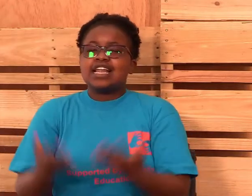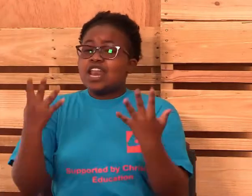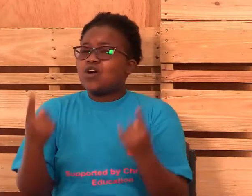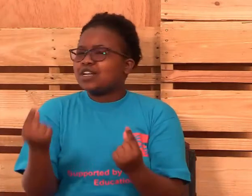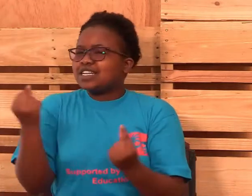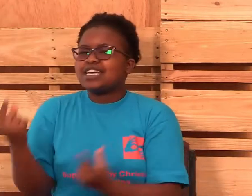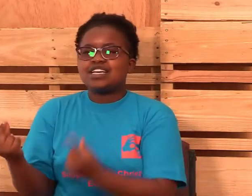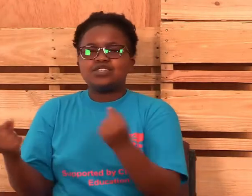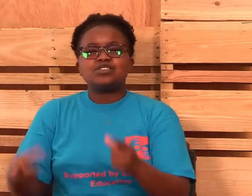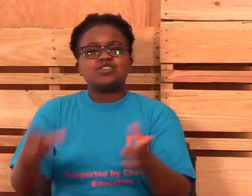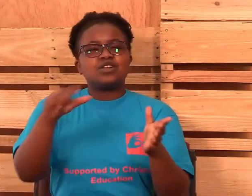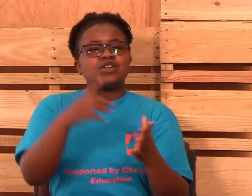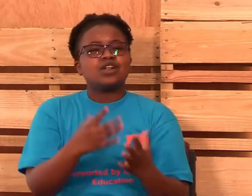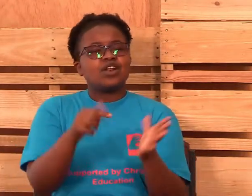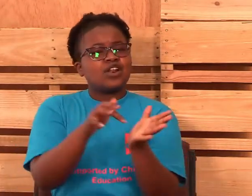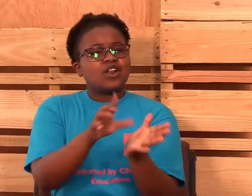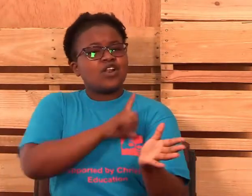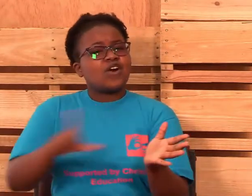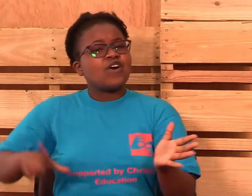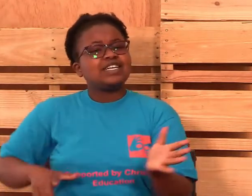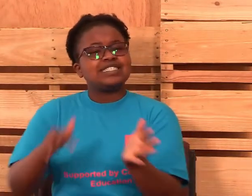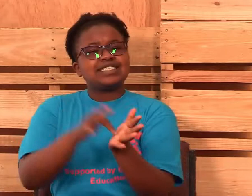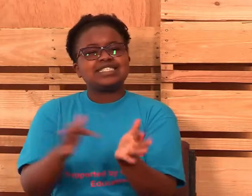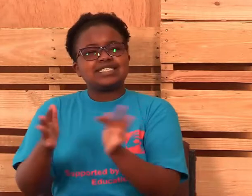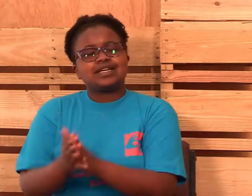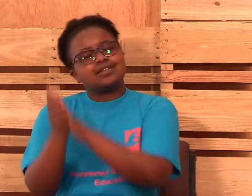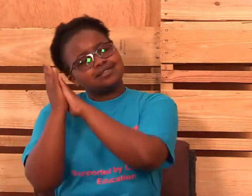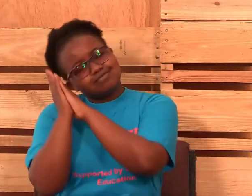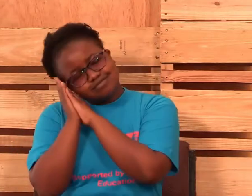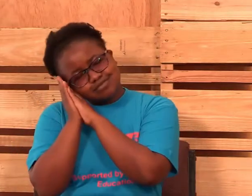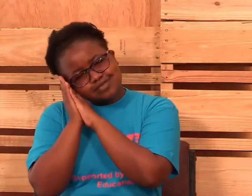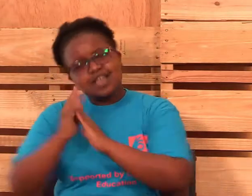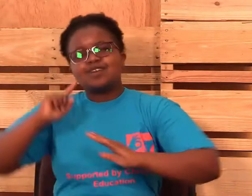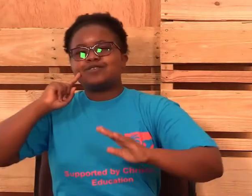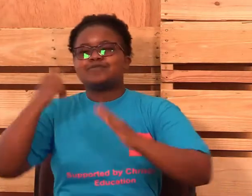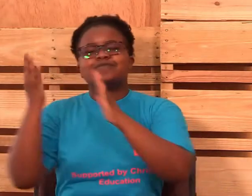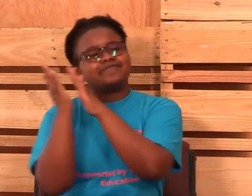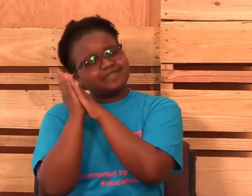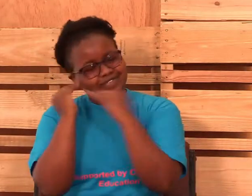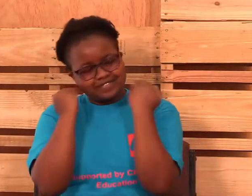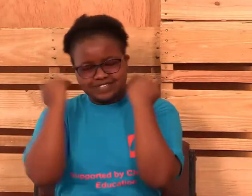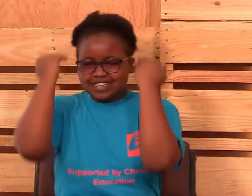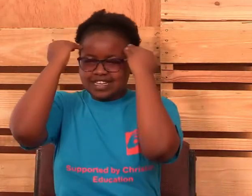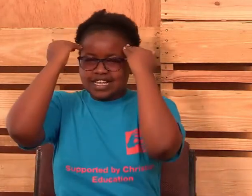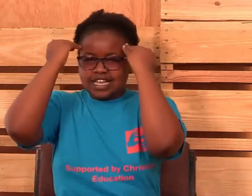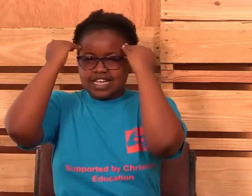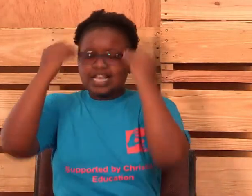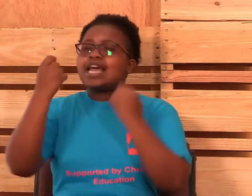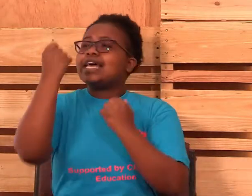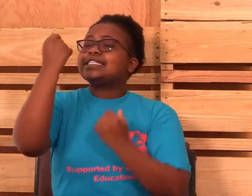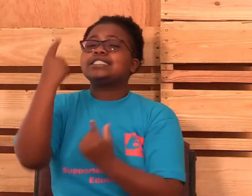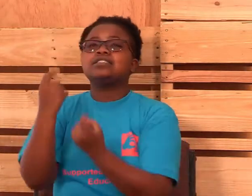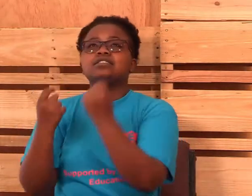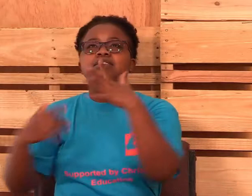little Lord Jesus laid down his sweet head. The stars